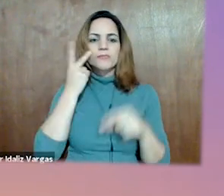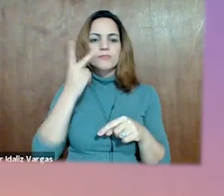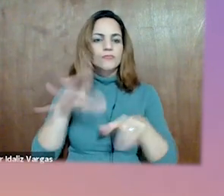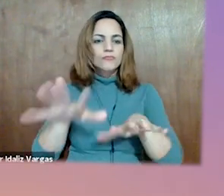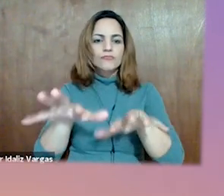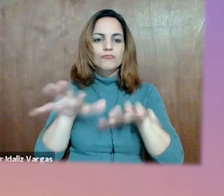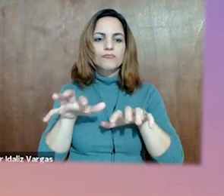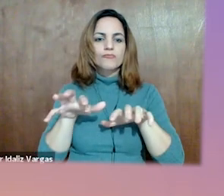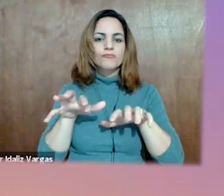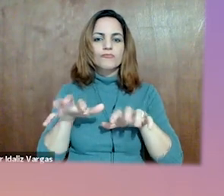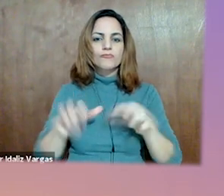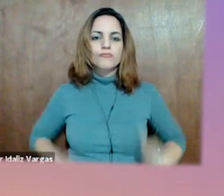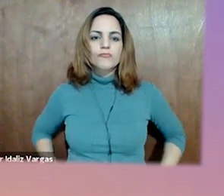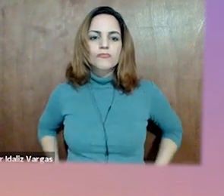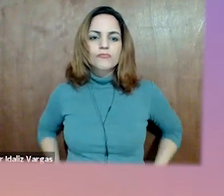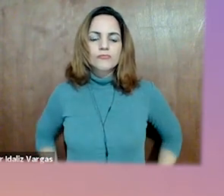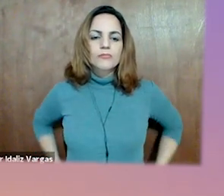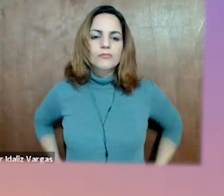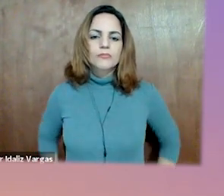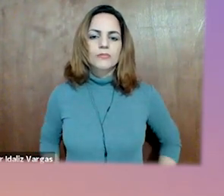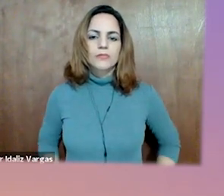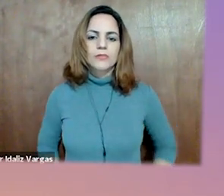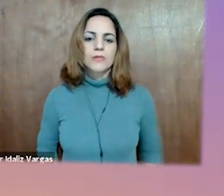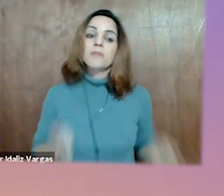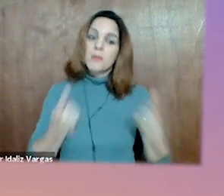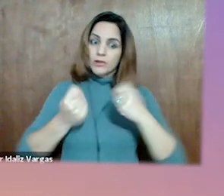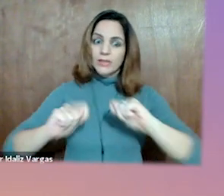Let me see if we can get her back.